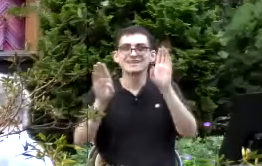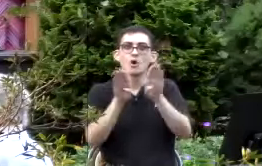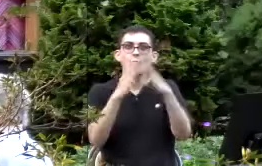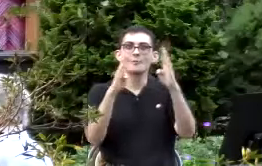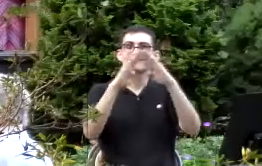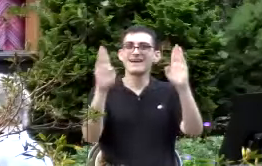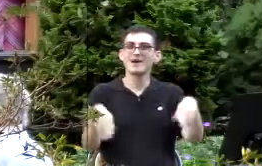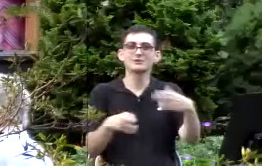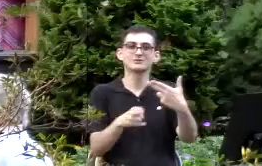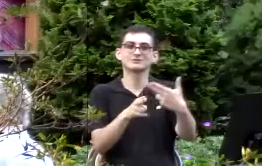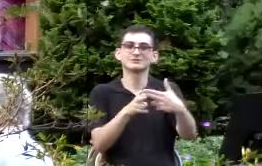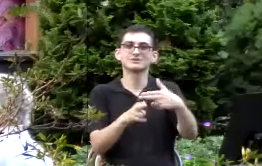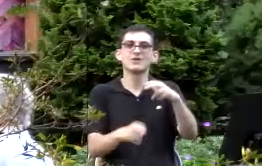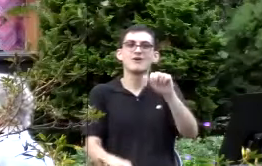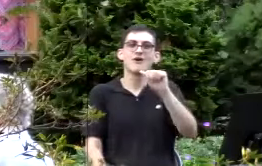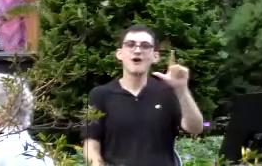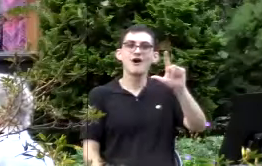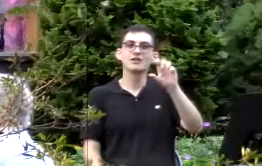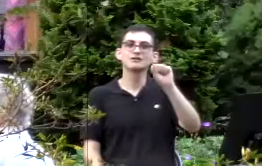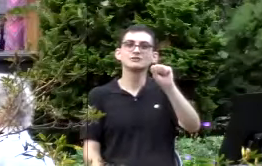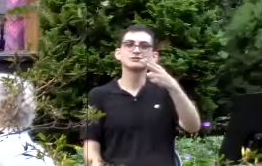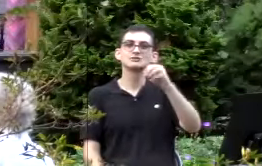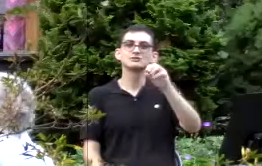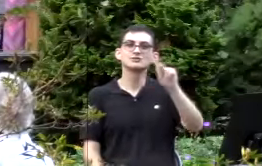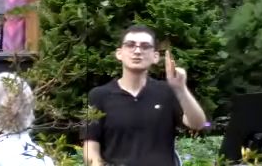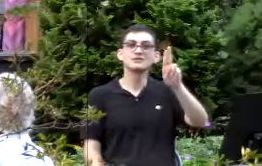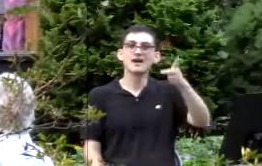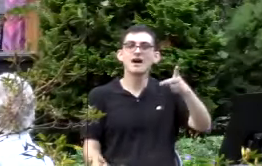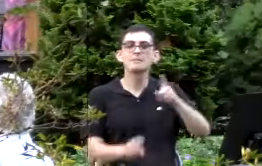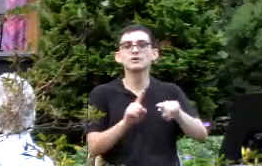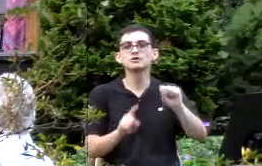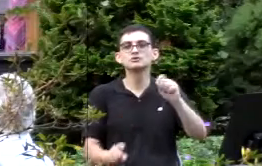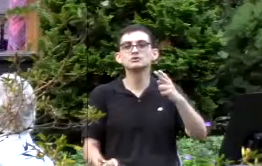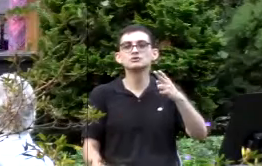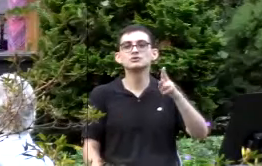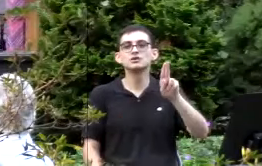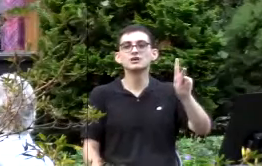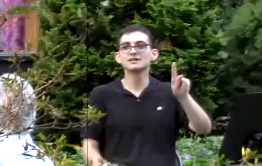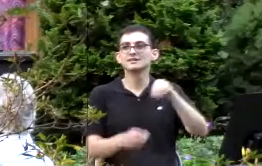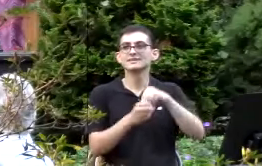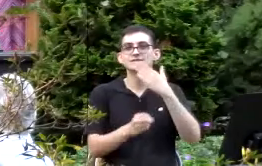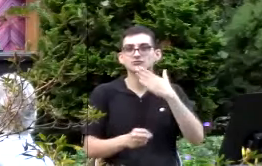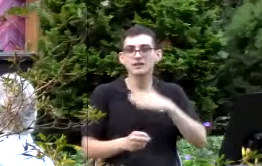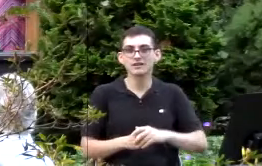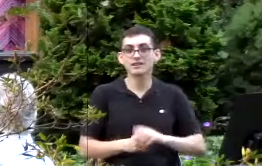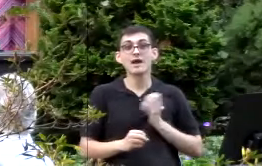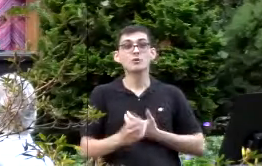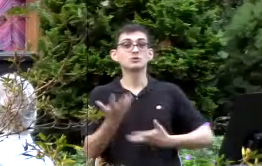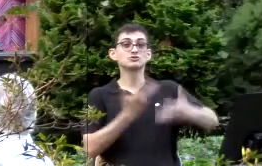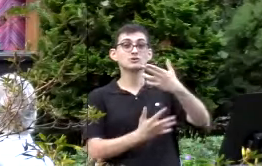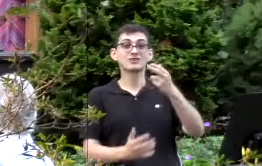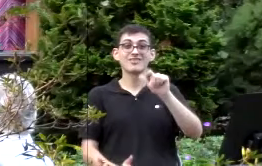Up, like the shook in Israel. You have to see the transformation of our social hall into just